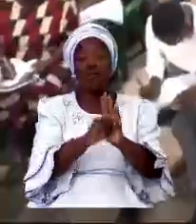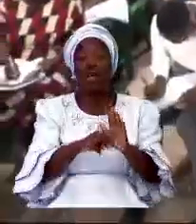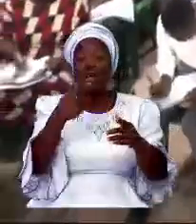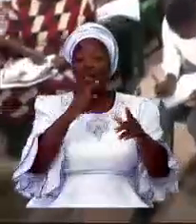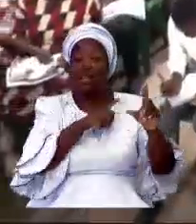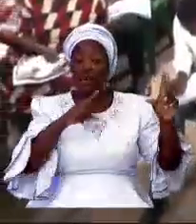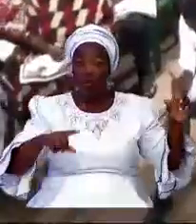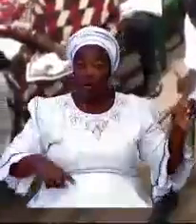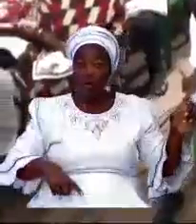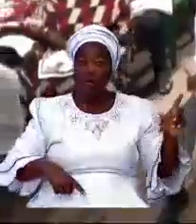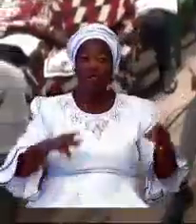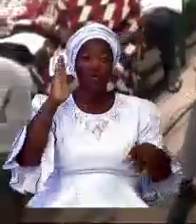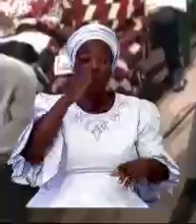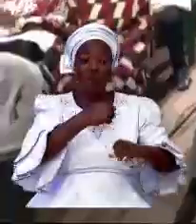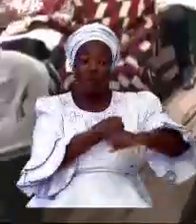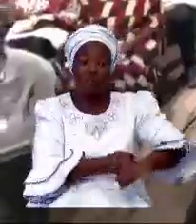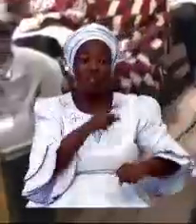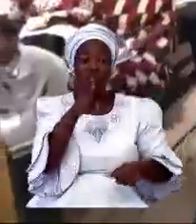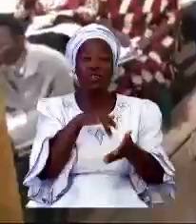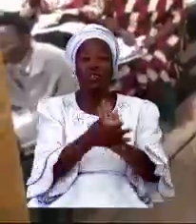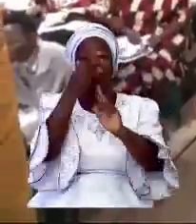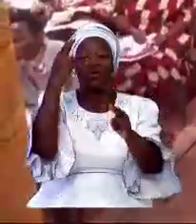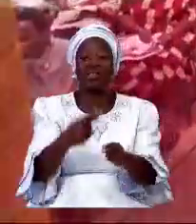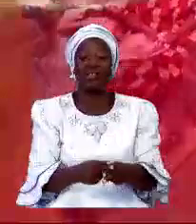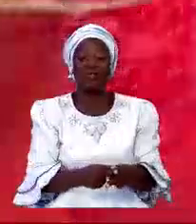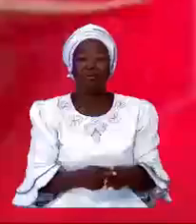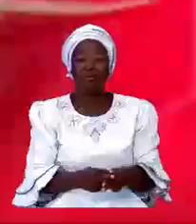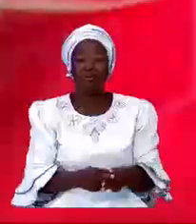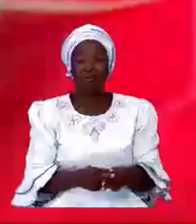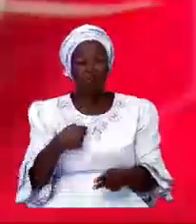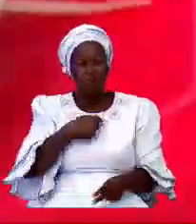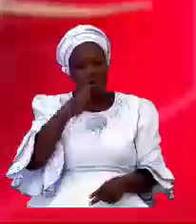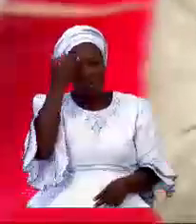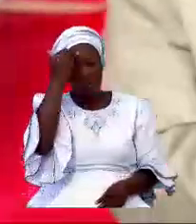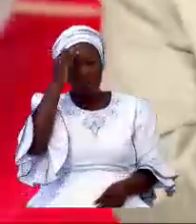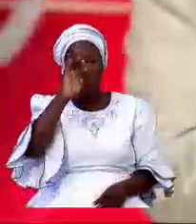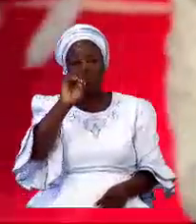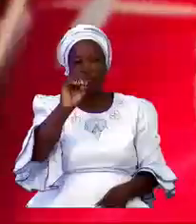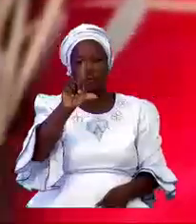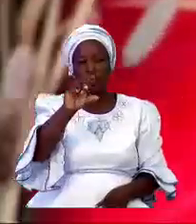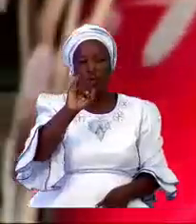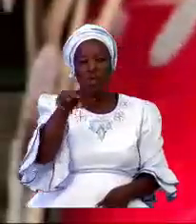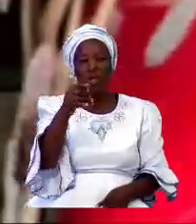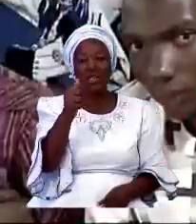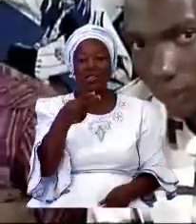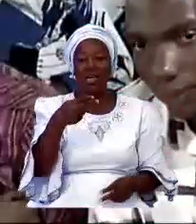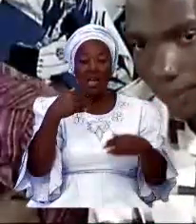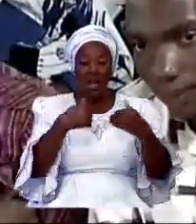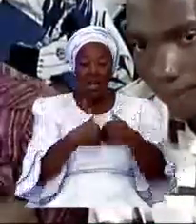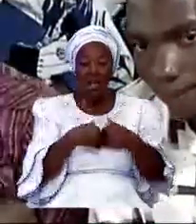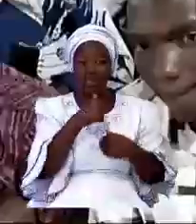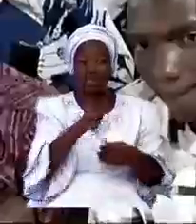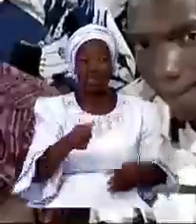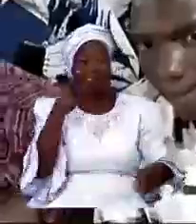the hour of perplexity, the Lord will protect you. We